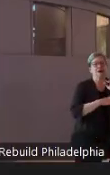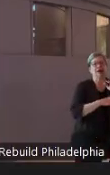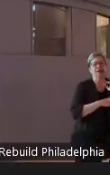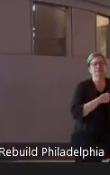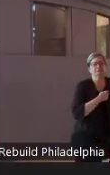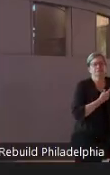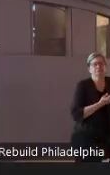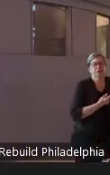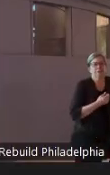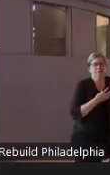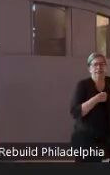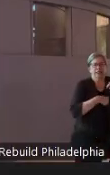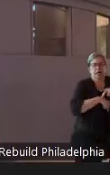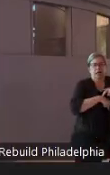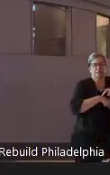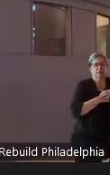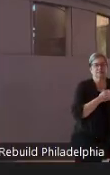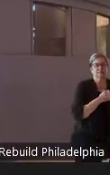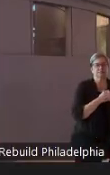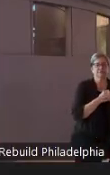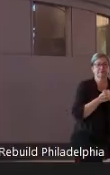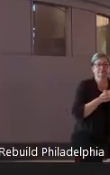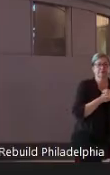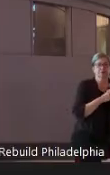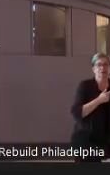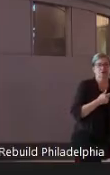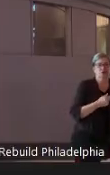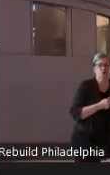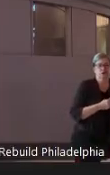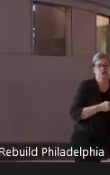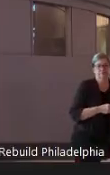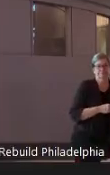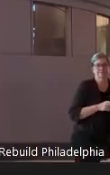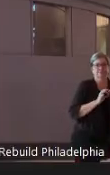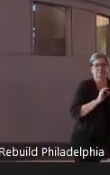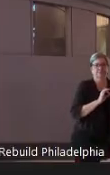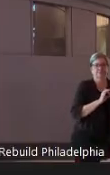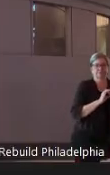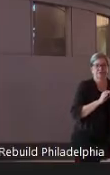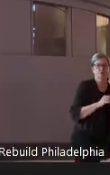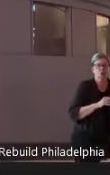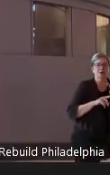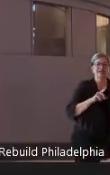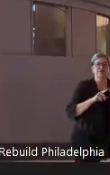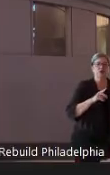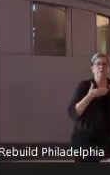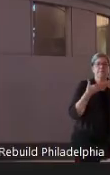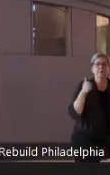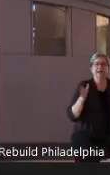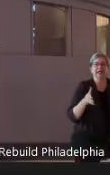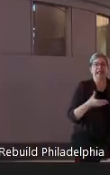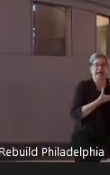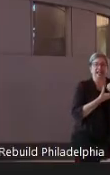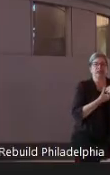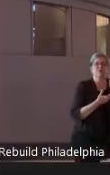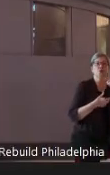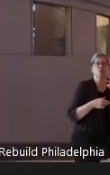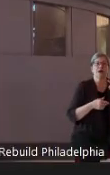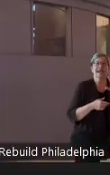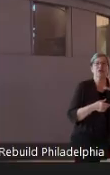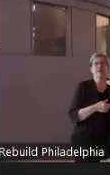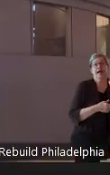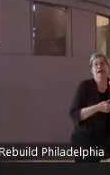They've joined us, I think, for all of our community or public engagements for Carousel House. So they're